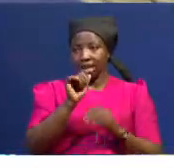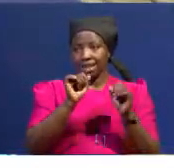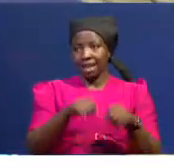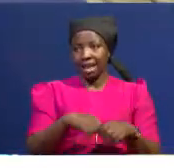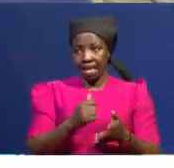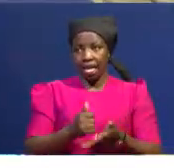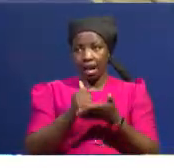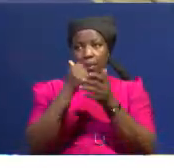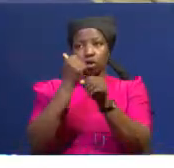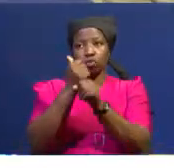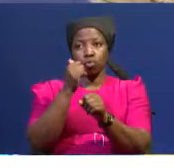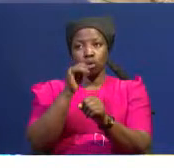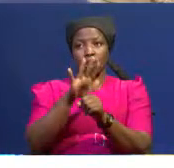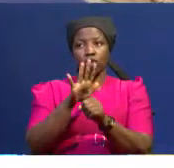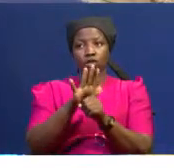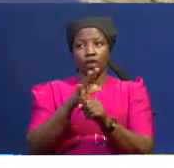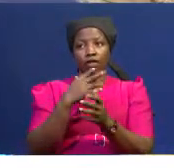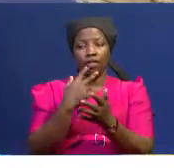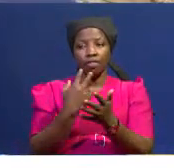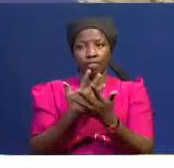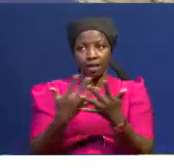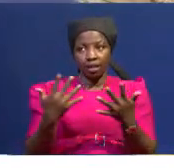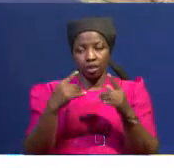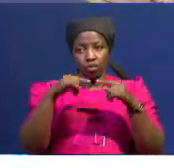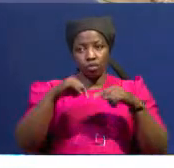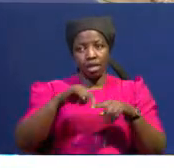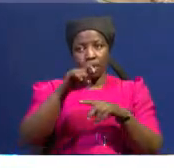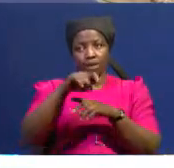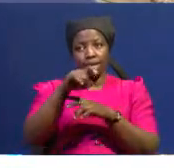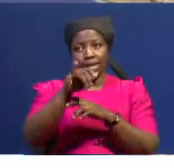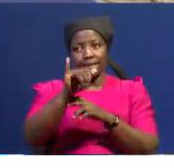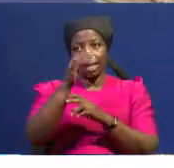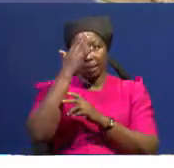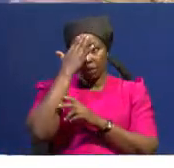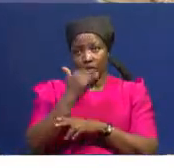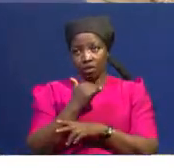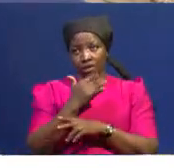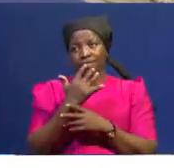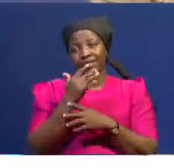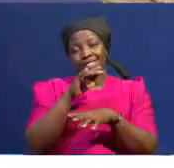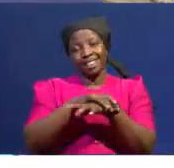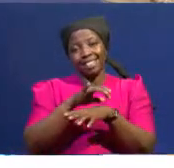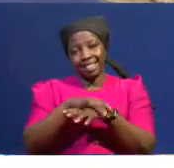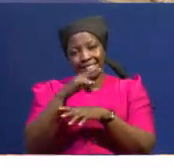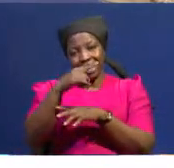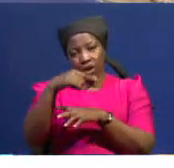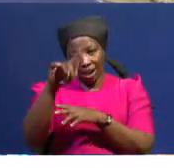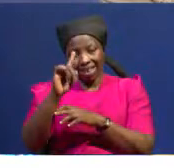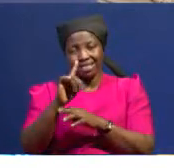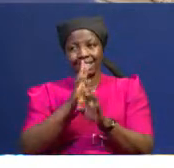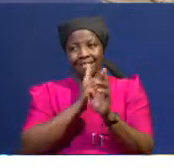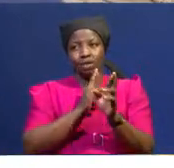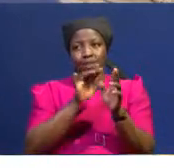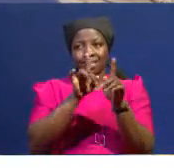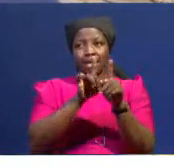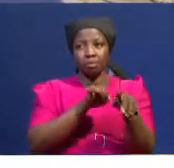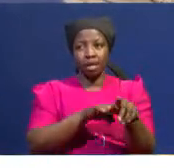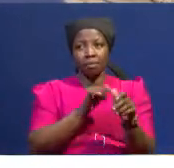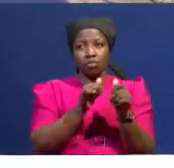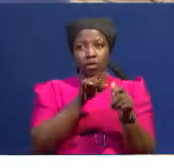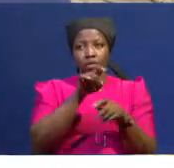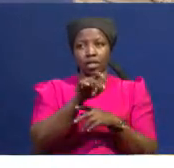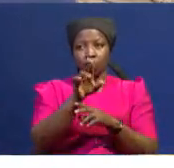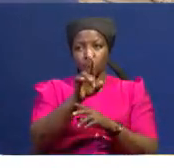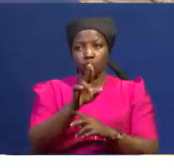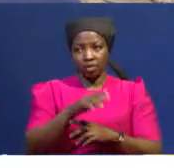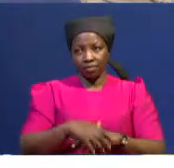of tasks, as today we really need that because of accuracy and time that we need to use. We also need